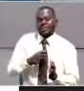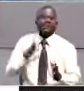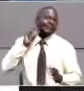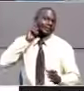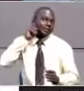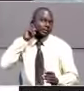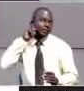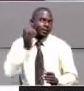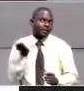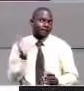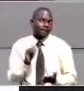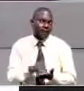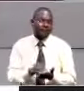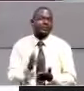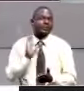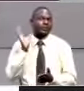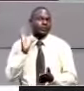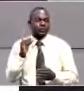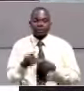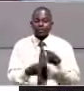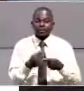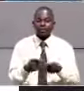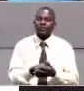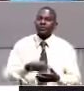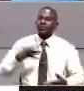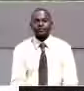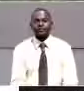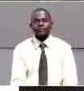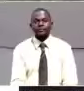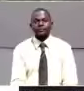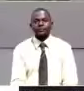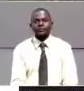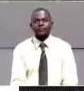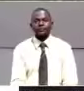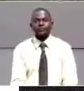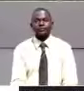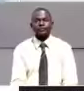aids to restore their hearing, yet the procedure is very expensive.